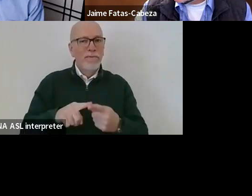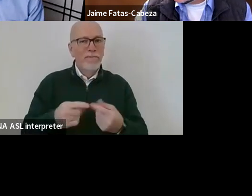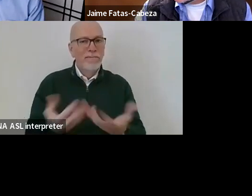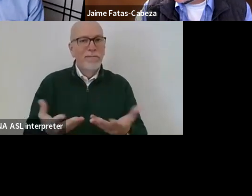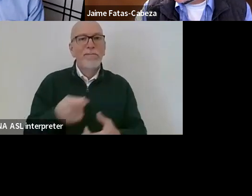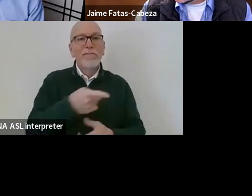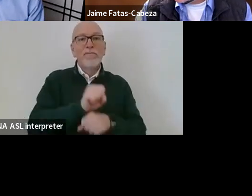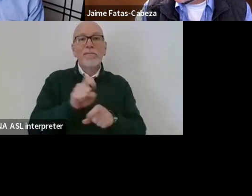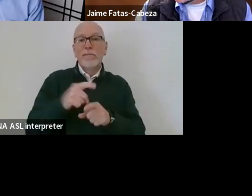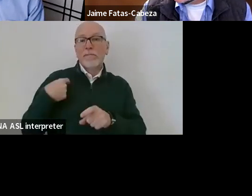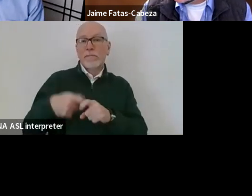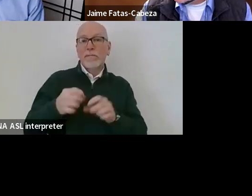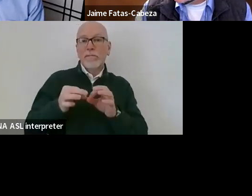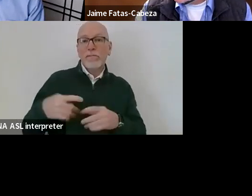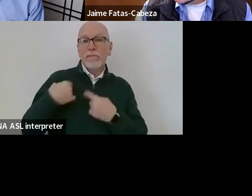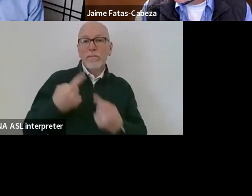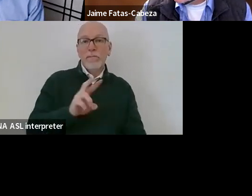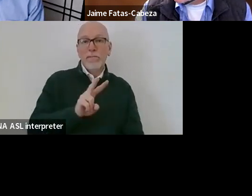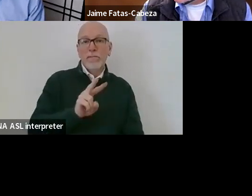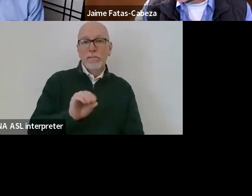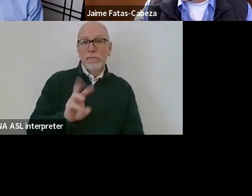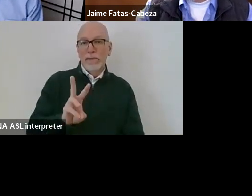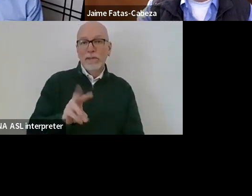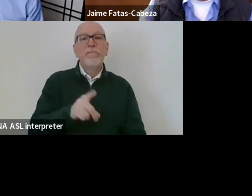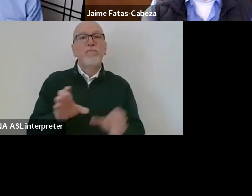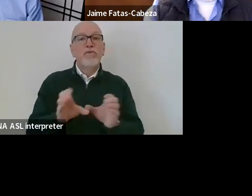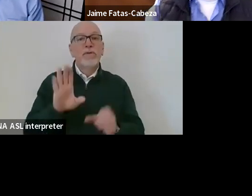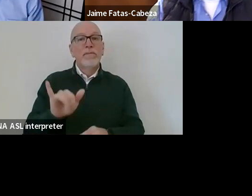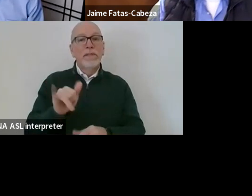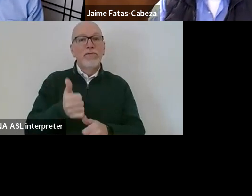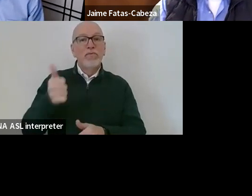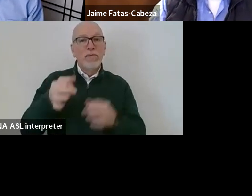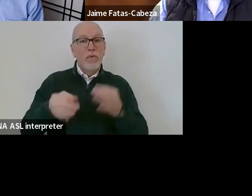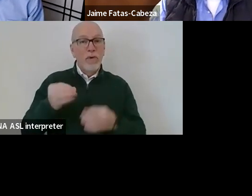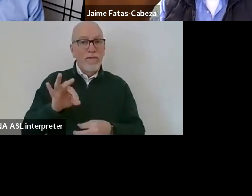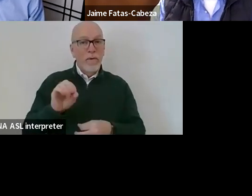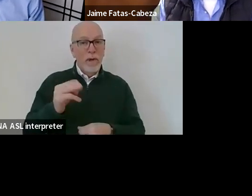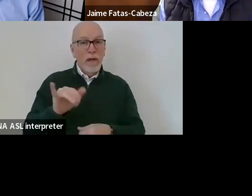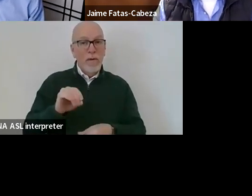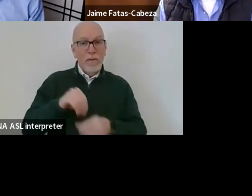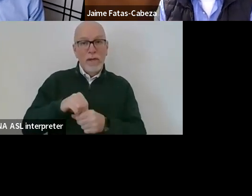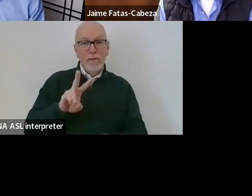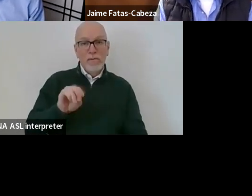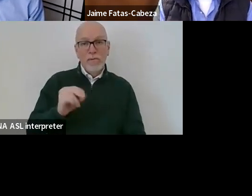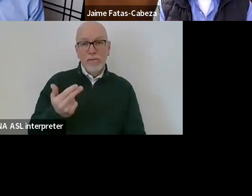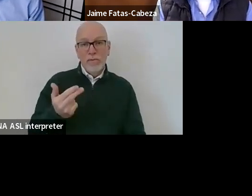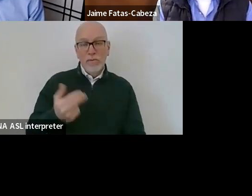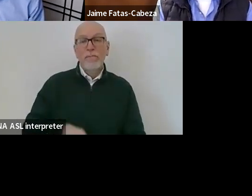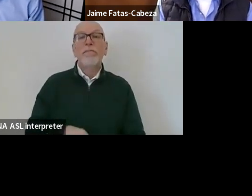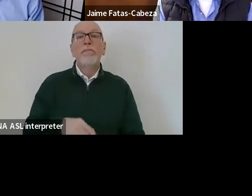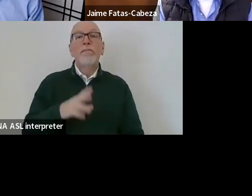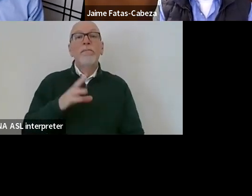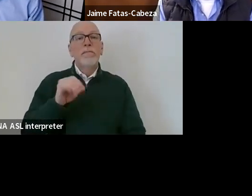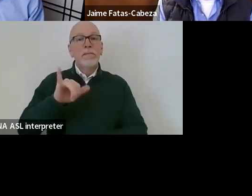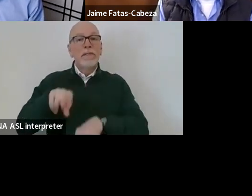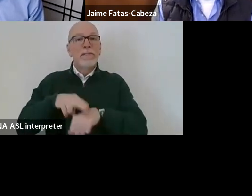Spanish interpreter since 2006, was certified by the Supreme Court of Ohio in 2013, and by the